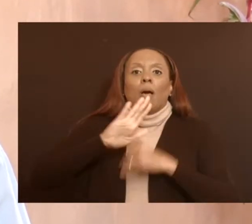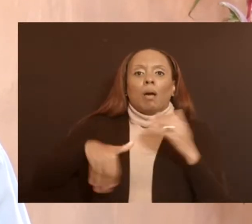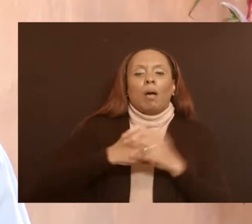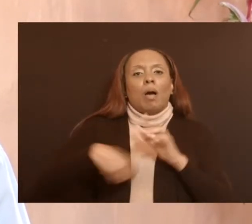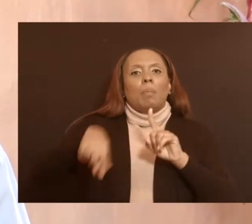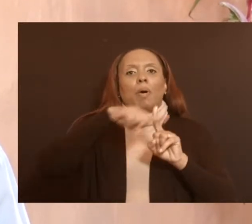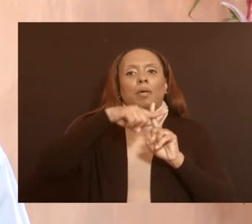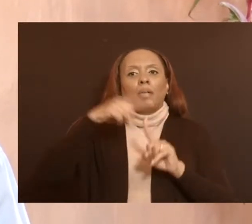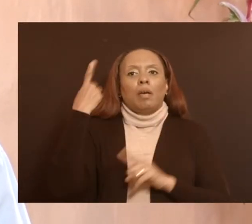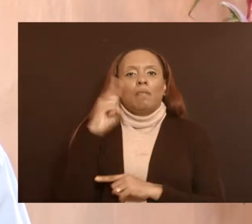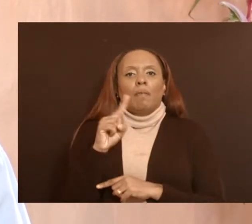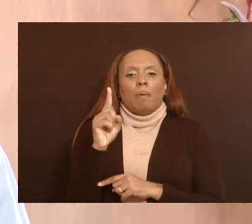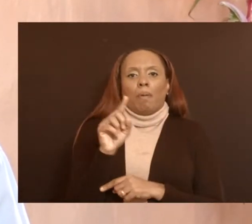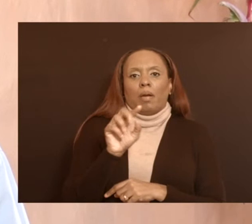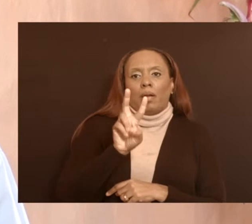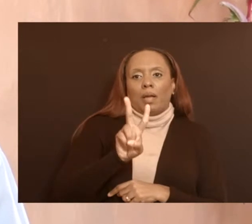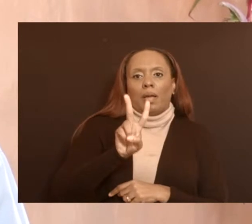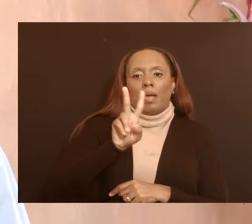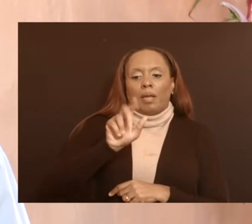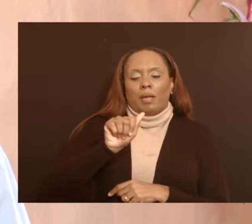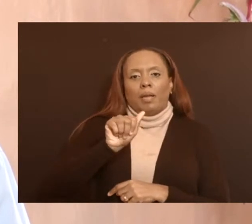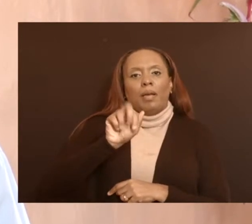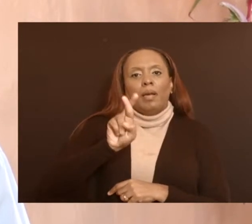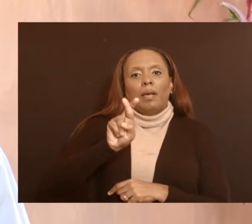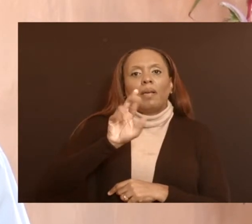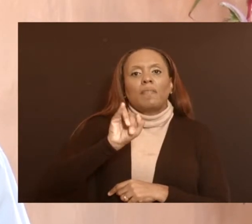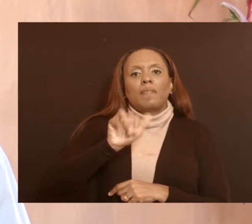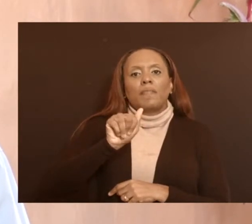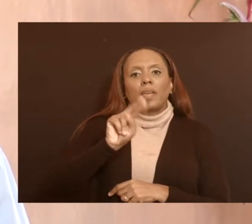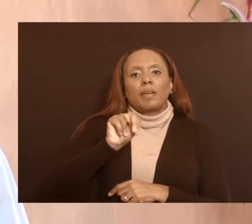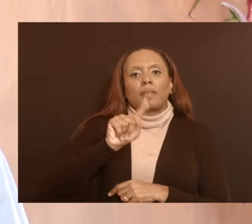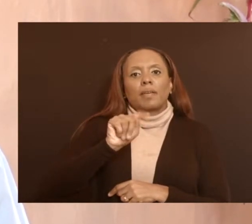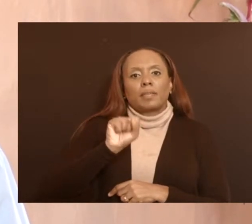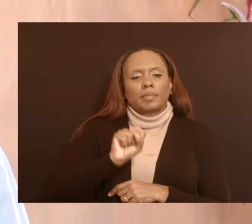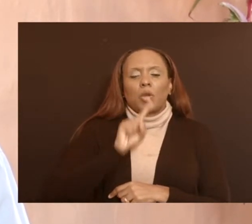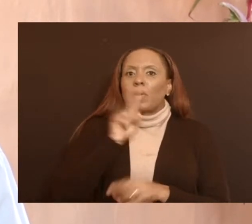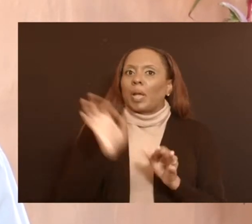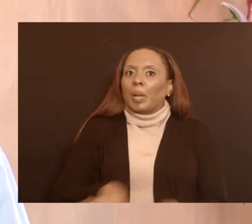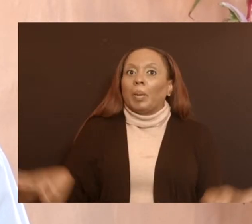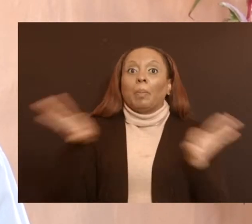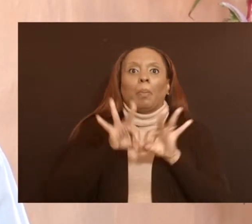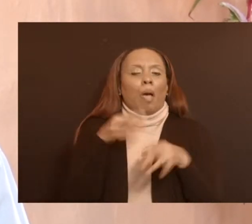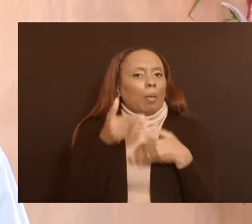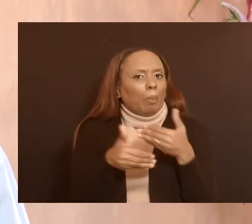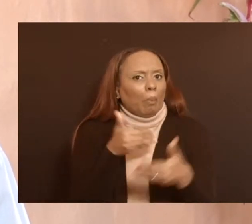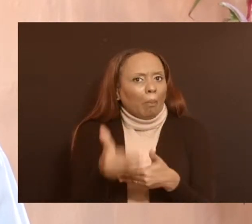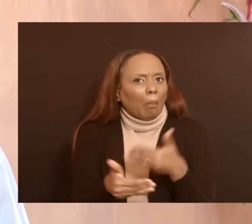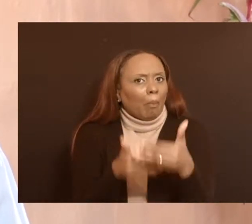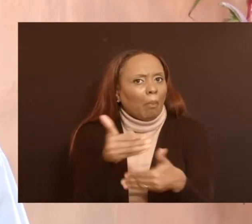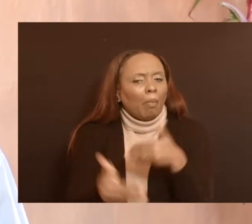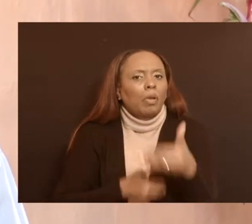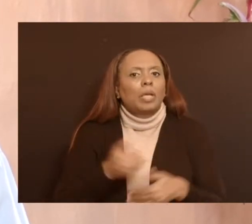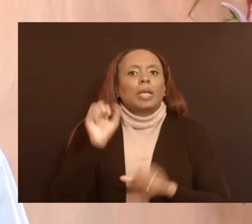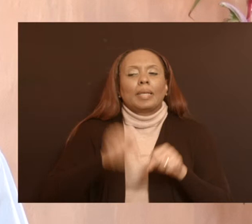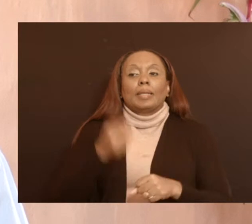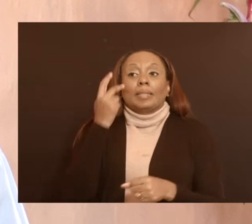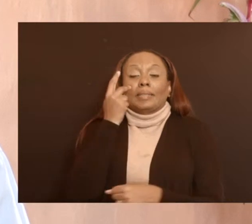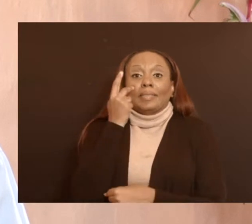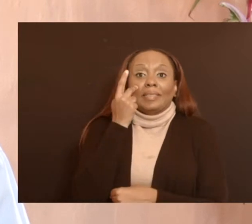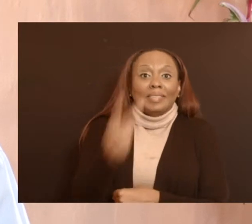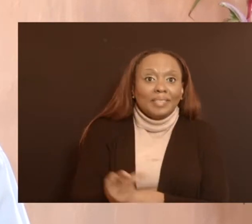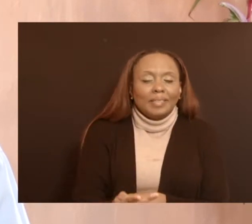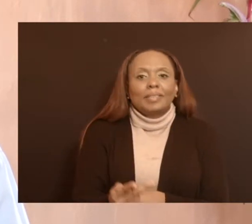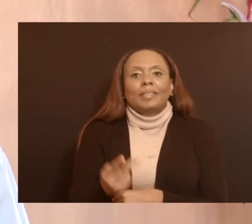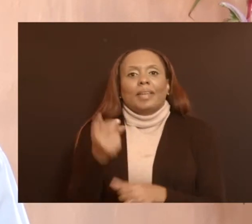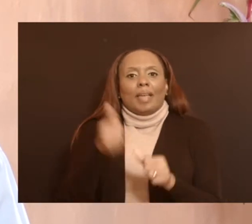And this is an important and this is a significant step in the process. This would allow us to see exactly what we're dealing with.